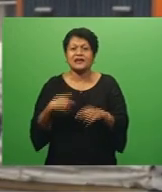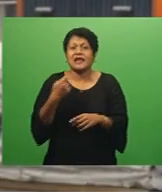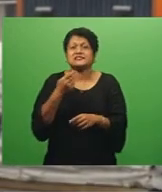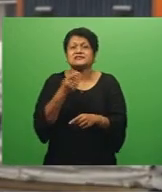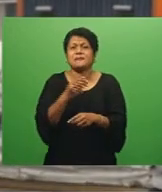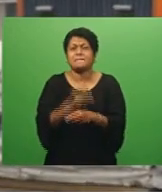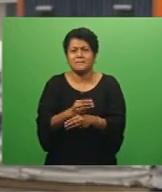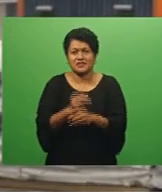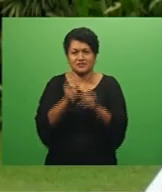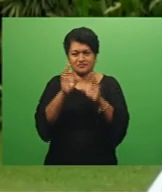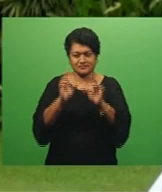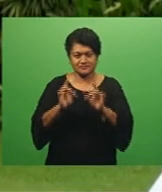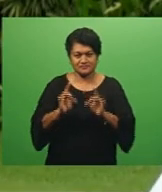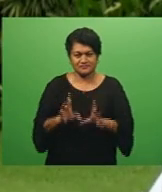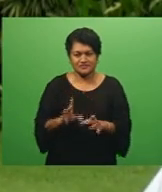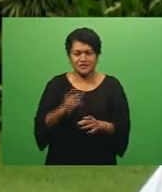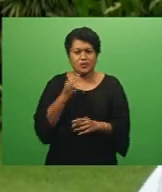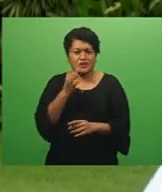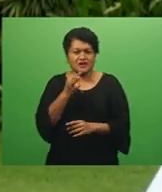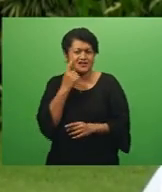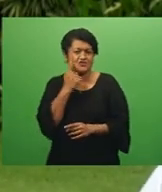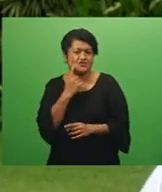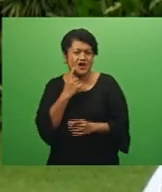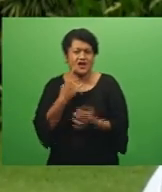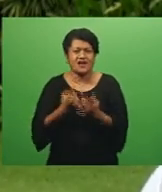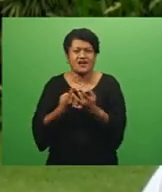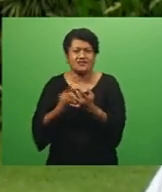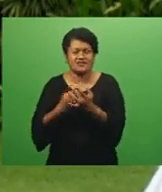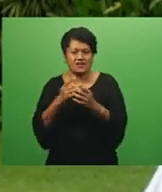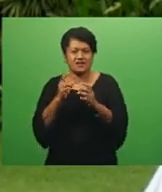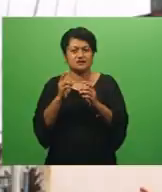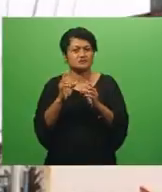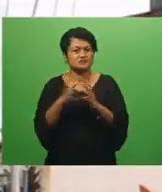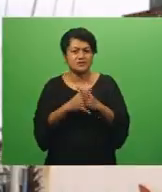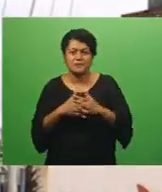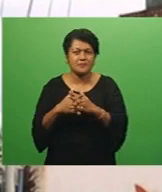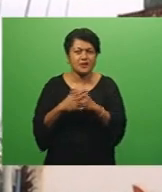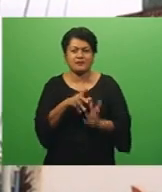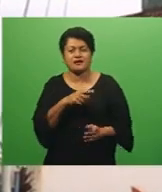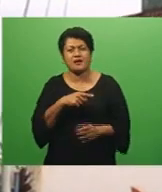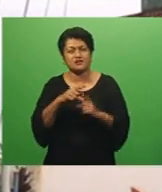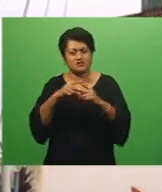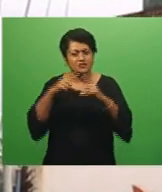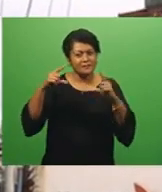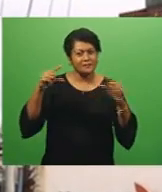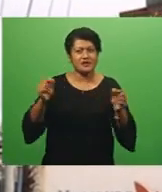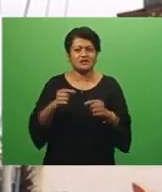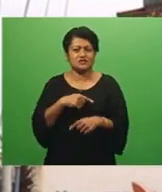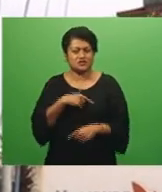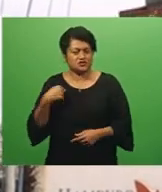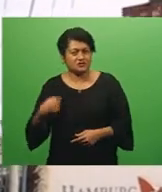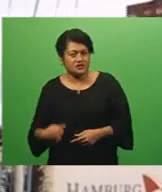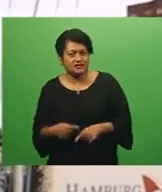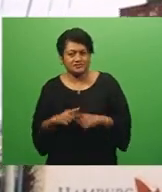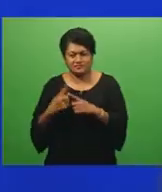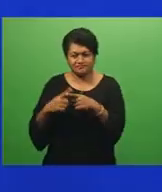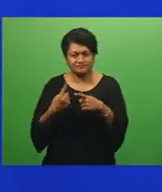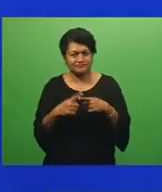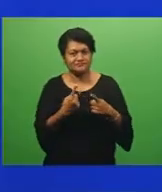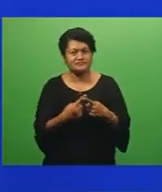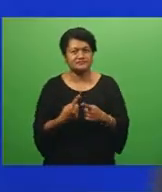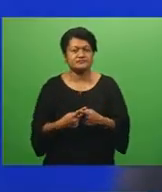months with our key markets, the USA, Japan, China and so on. Some of the ways we have been able to do